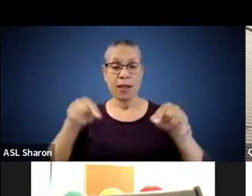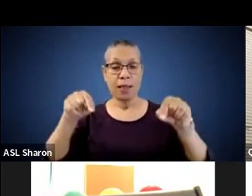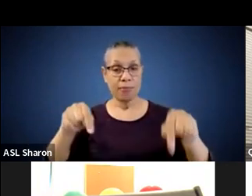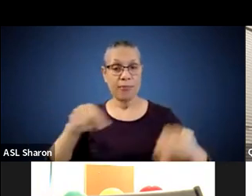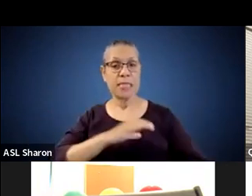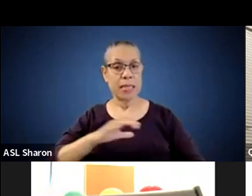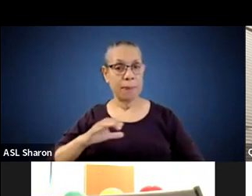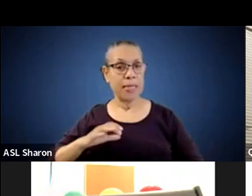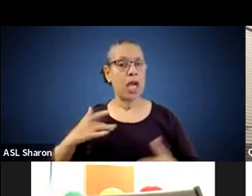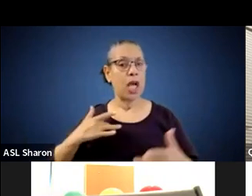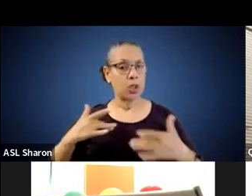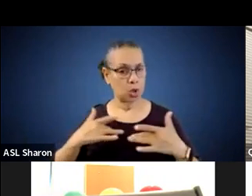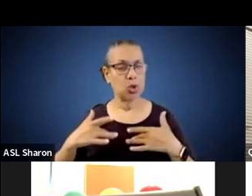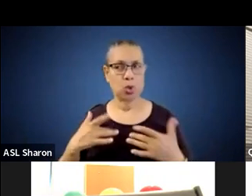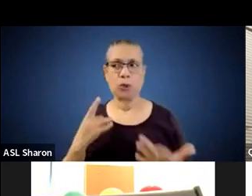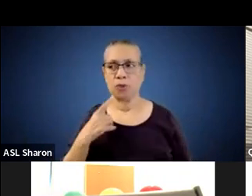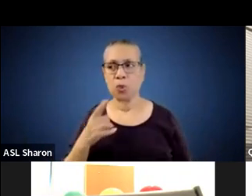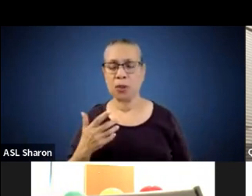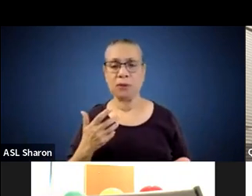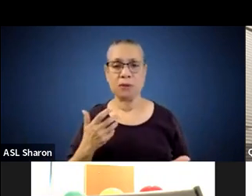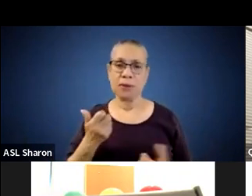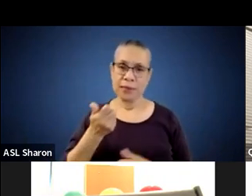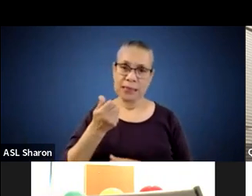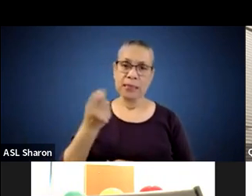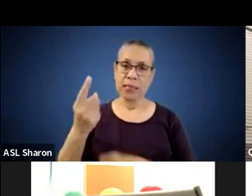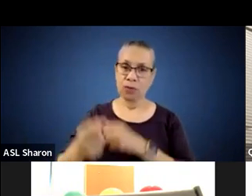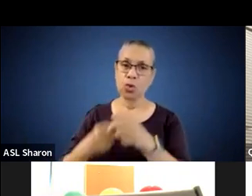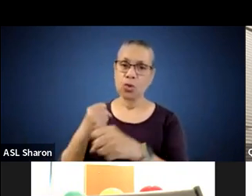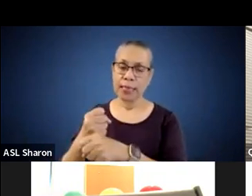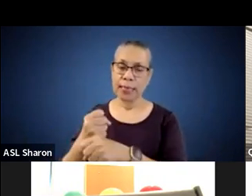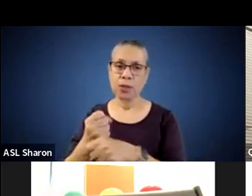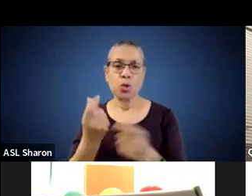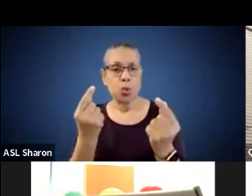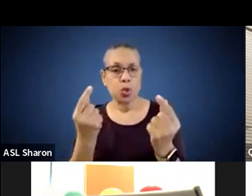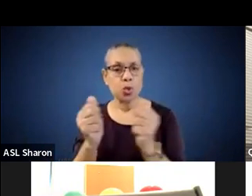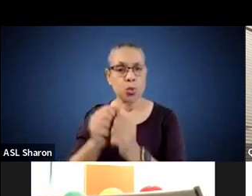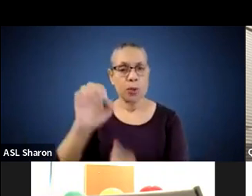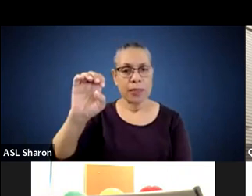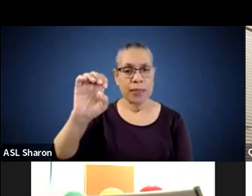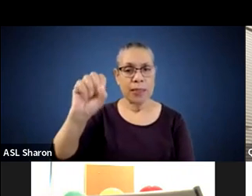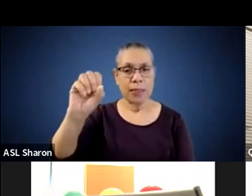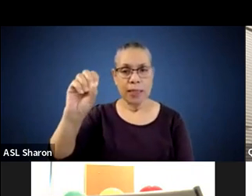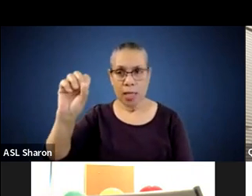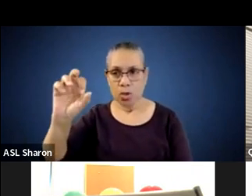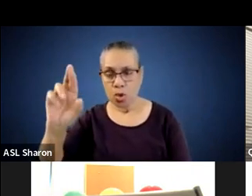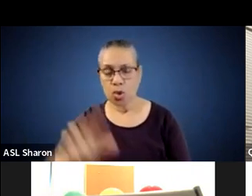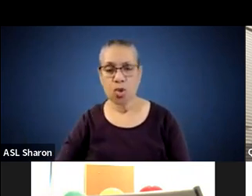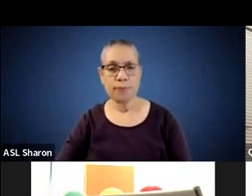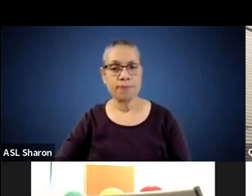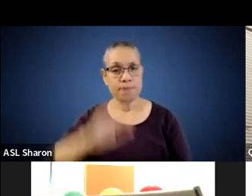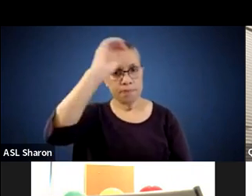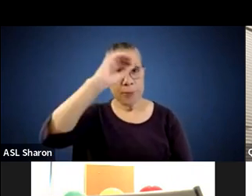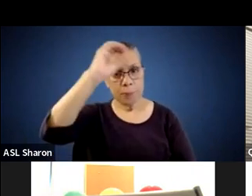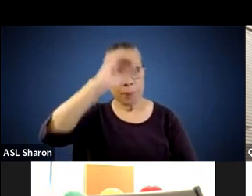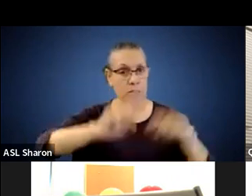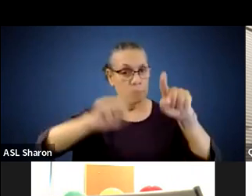has had concern over some issues for for several years how we approached Esser we had a variety of opinions I I